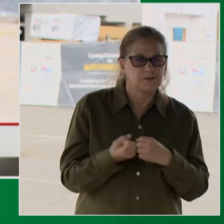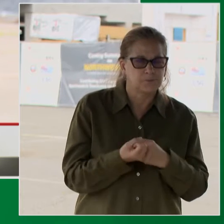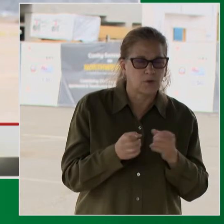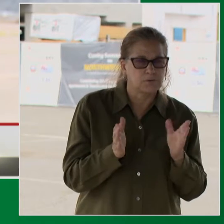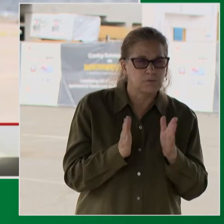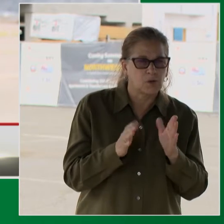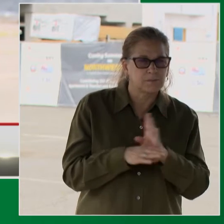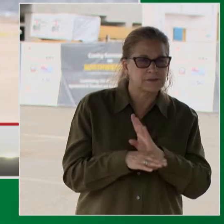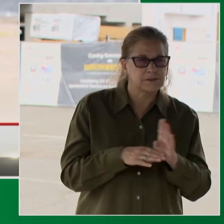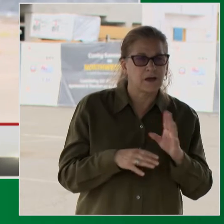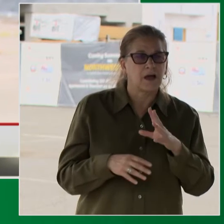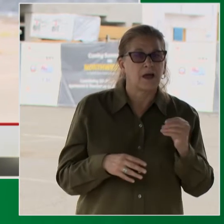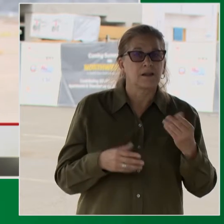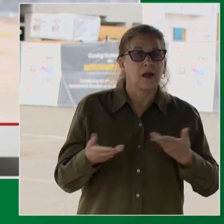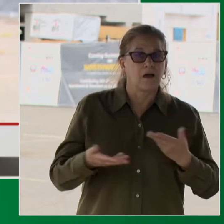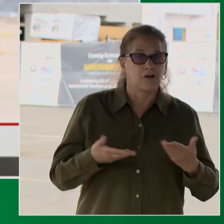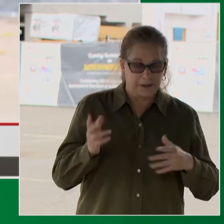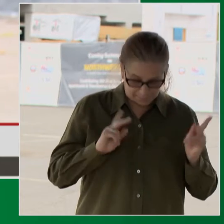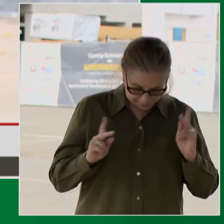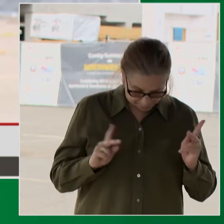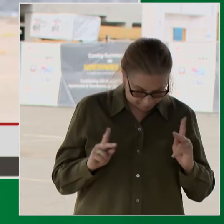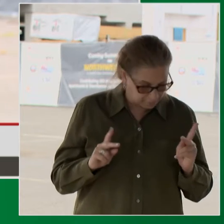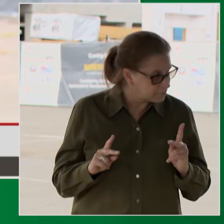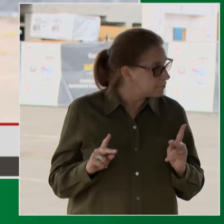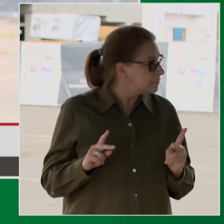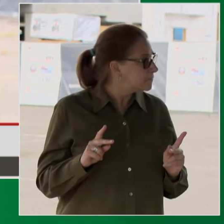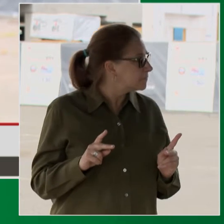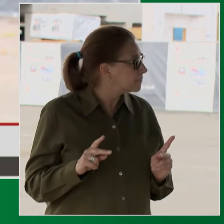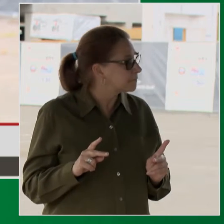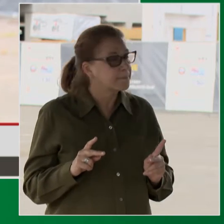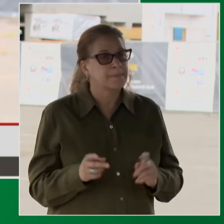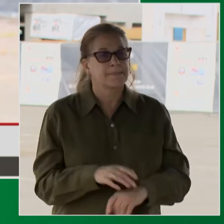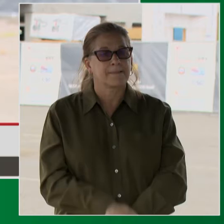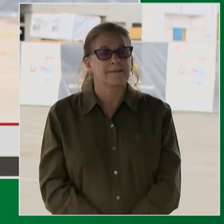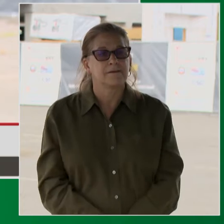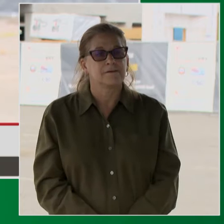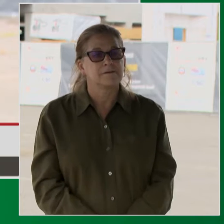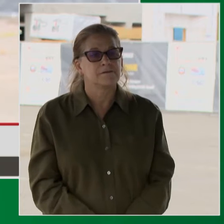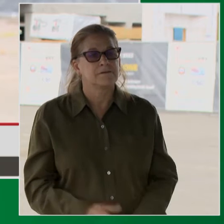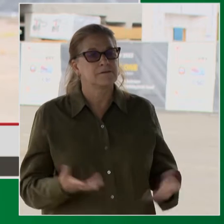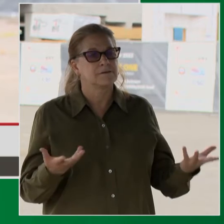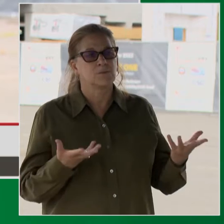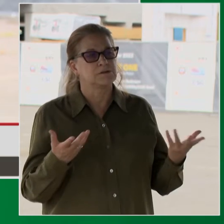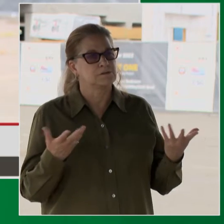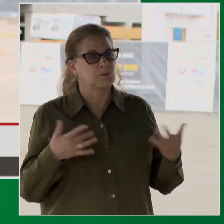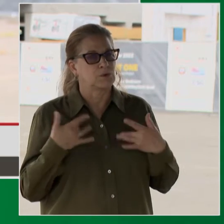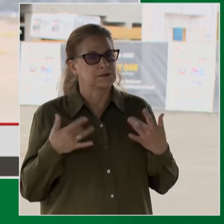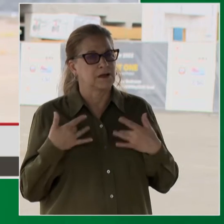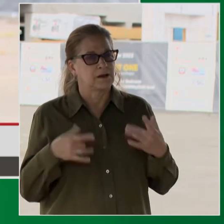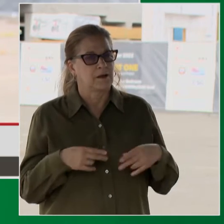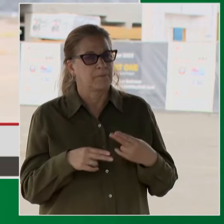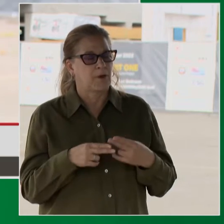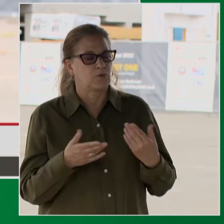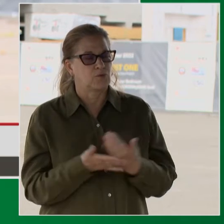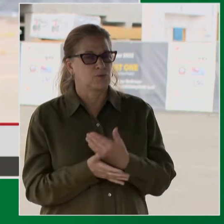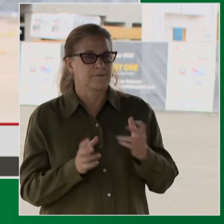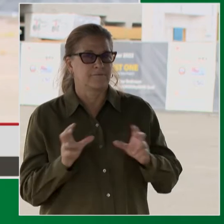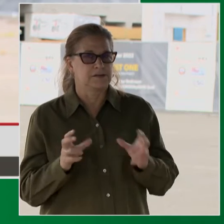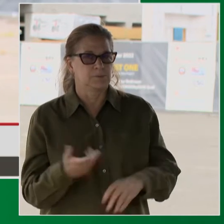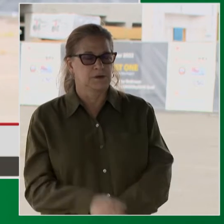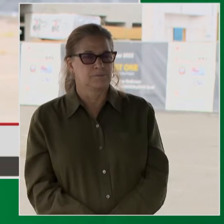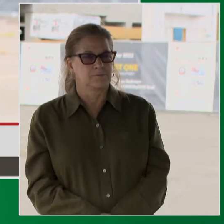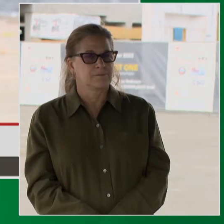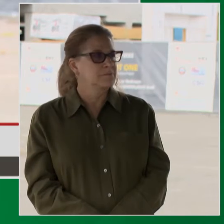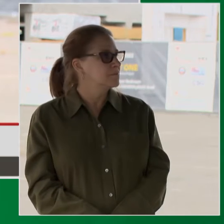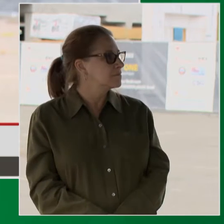as the hospitality sector. So why don't you guys talk a little bit about what you're most excited about with the new investments in Mayor Bowser's Fair Shop